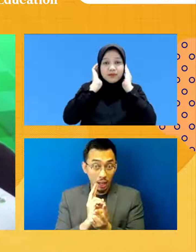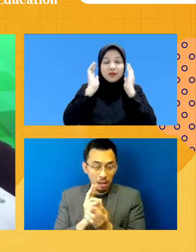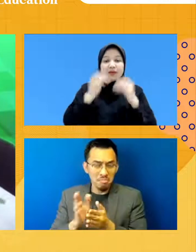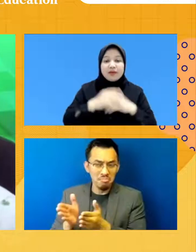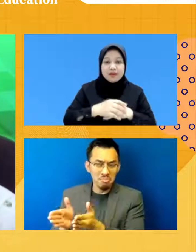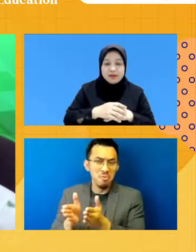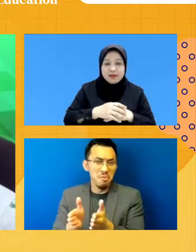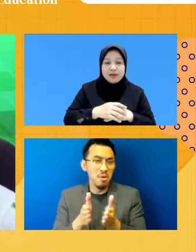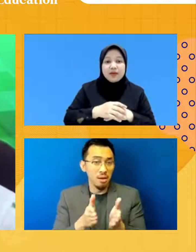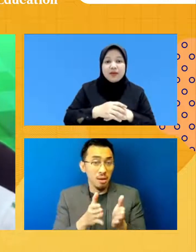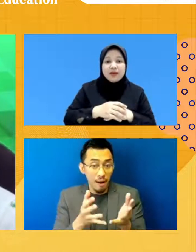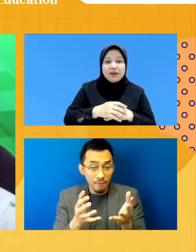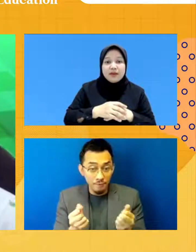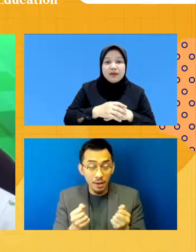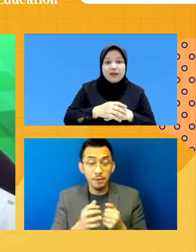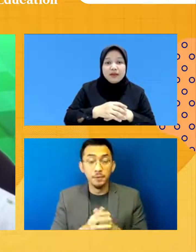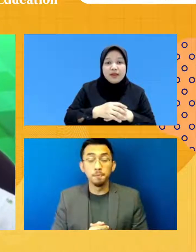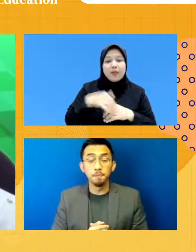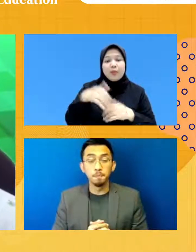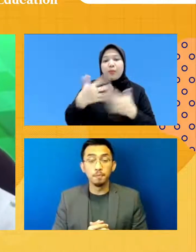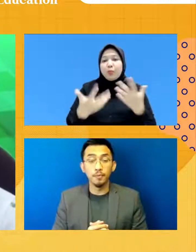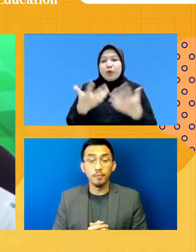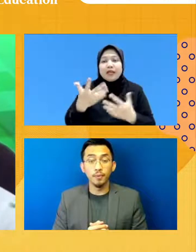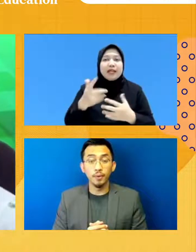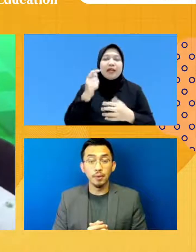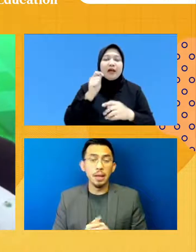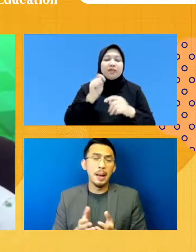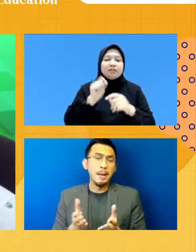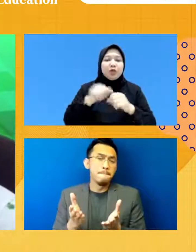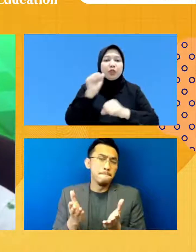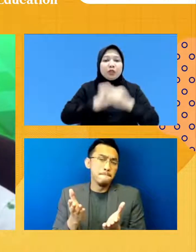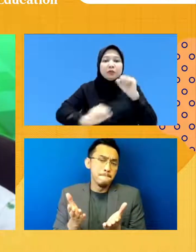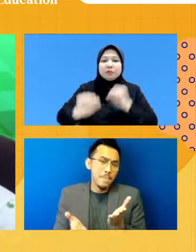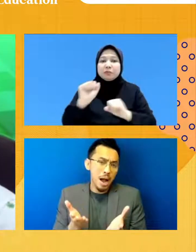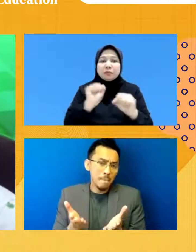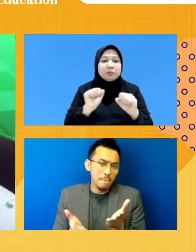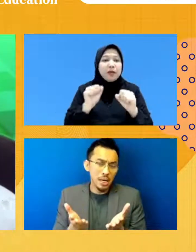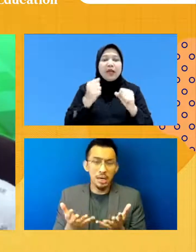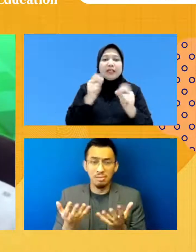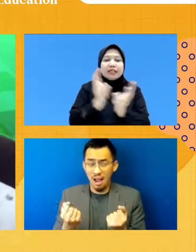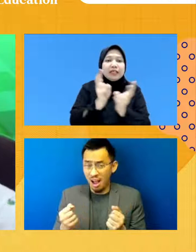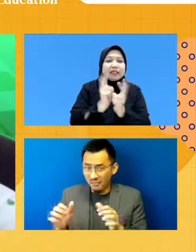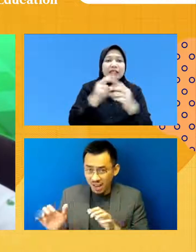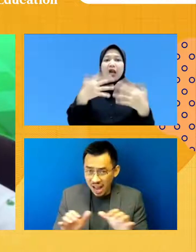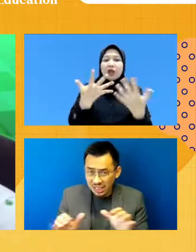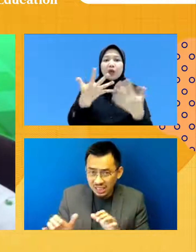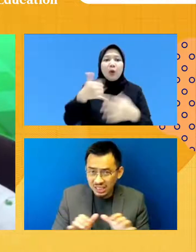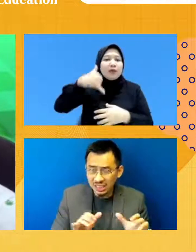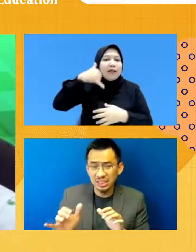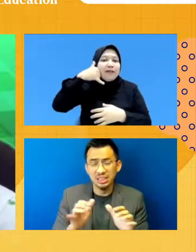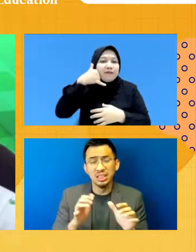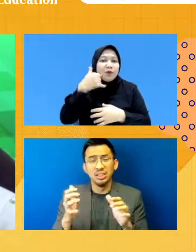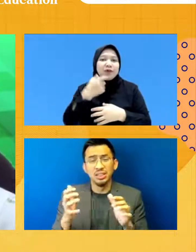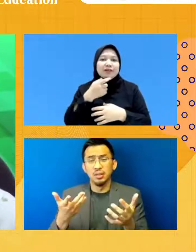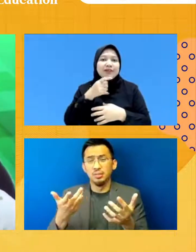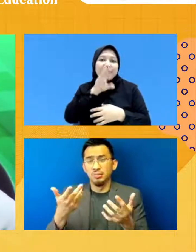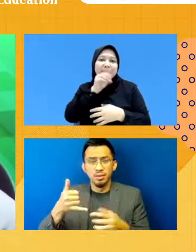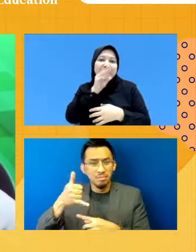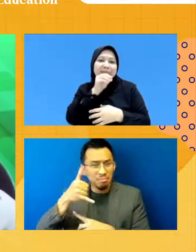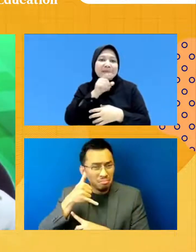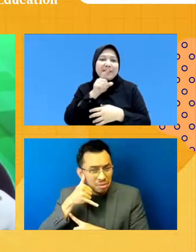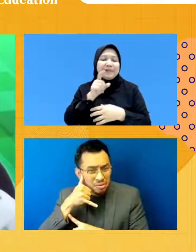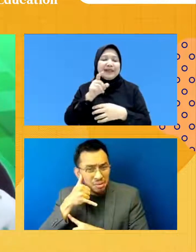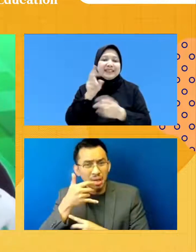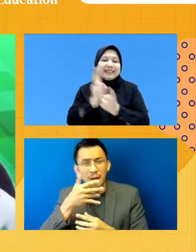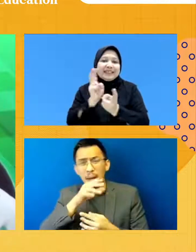like video sextings and the phone sex and video sex and sending nudes, obviously, and sex